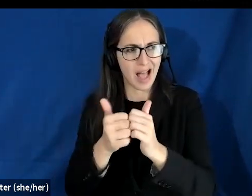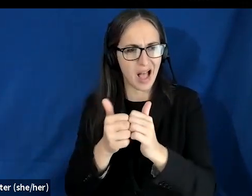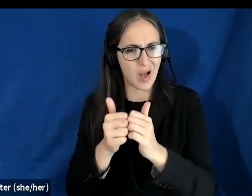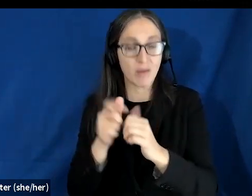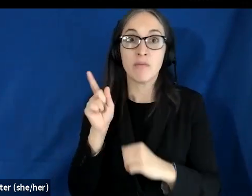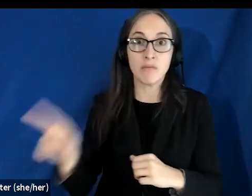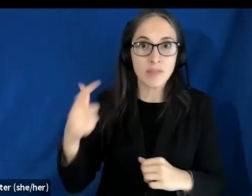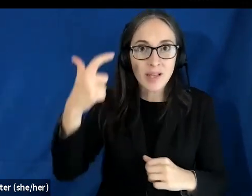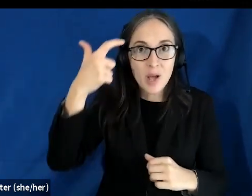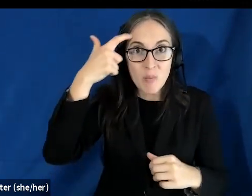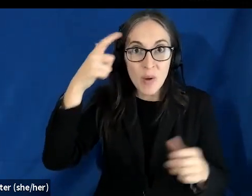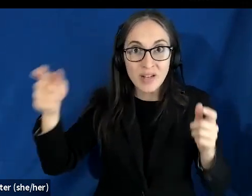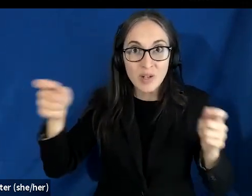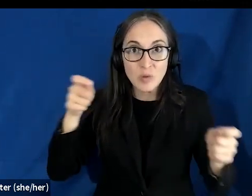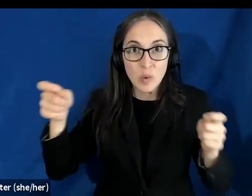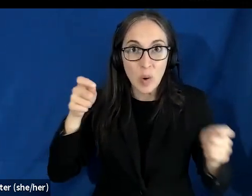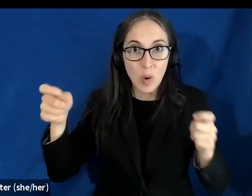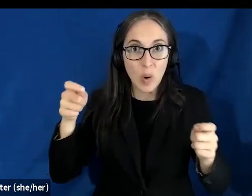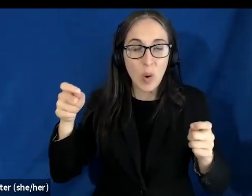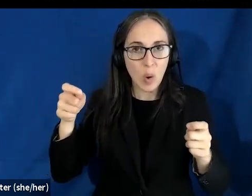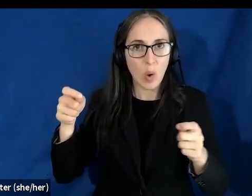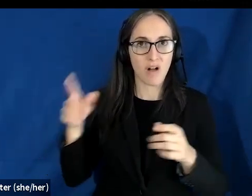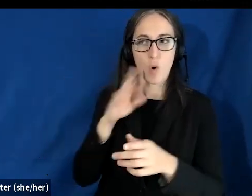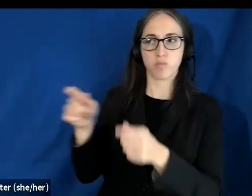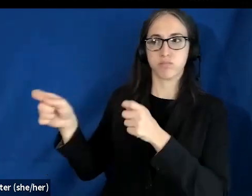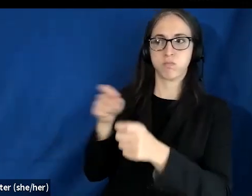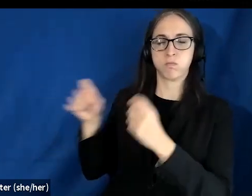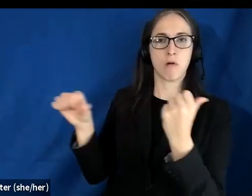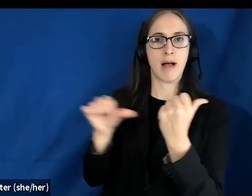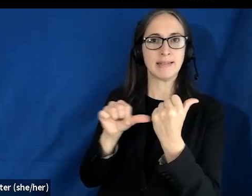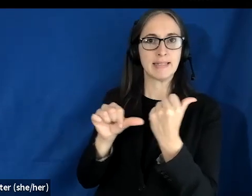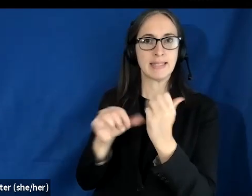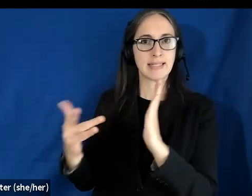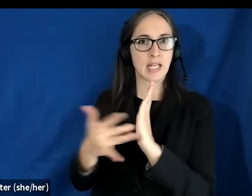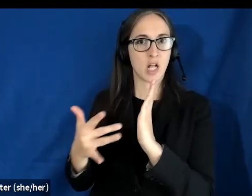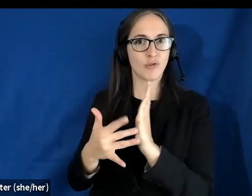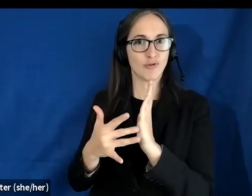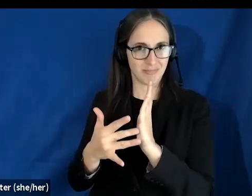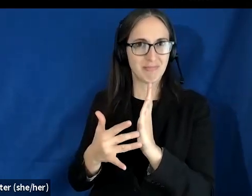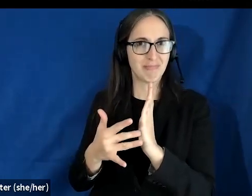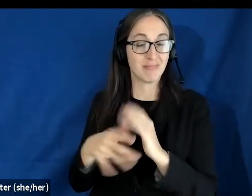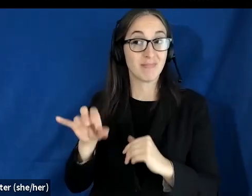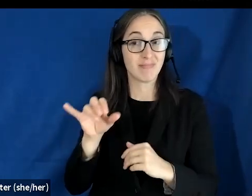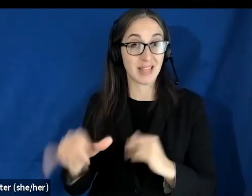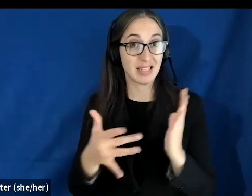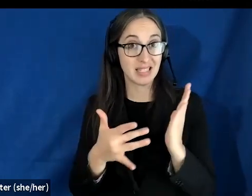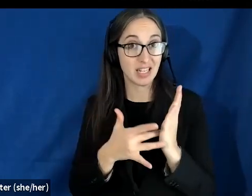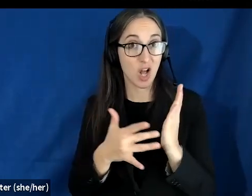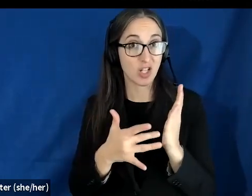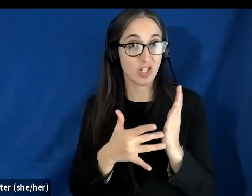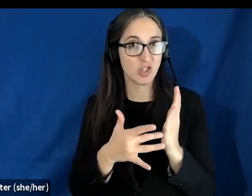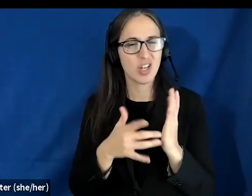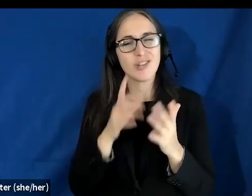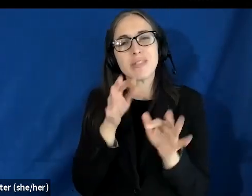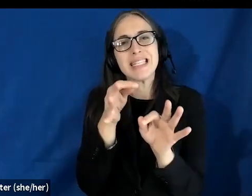control to control blind assistive technology. And so the technology, in simple terms, allows you